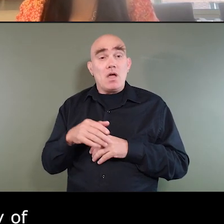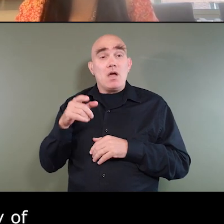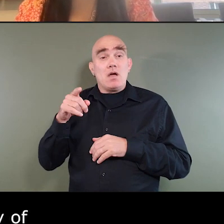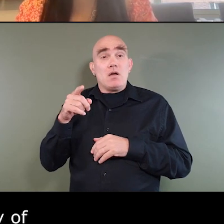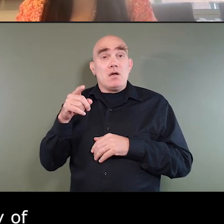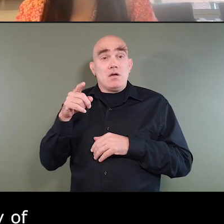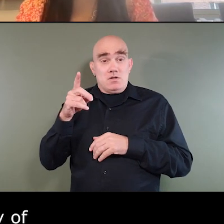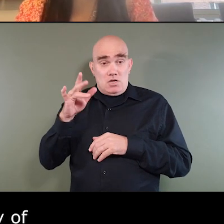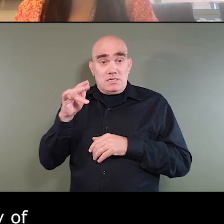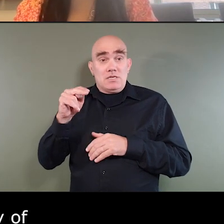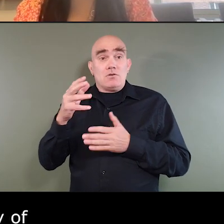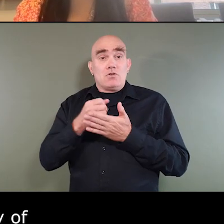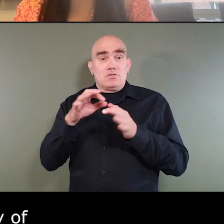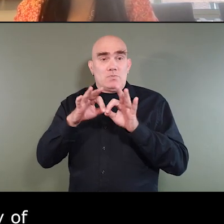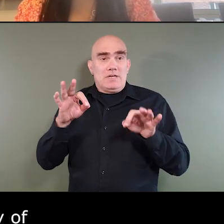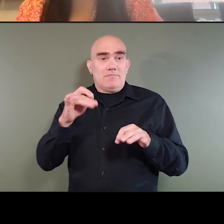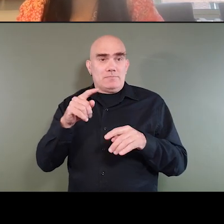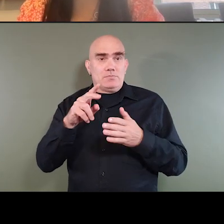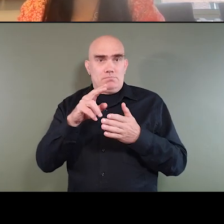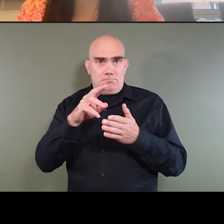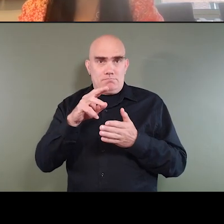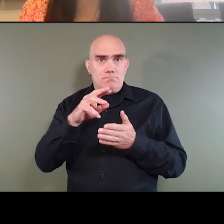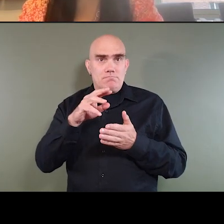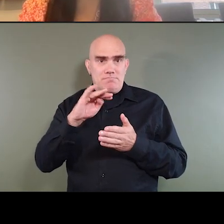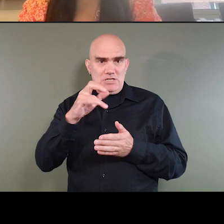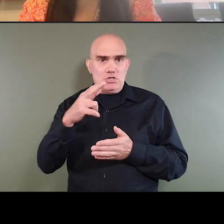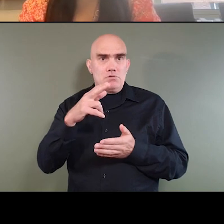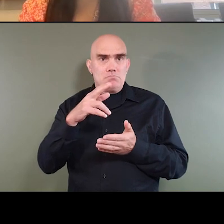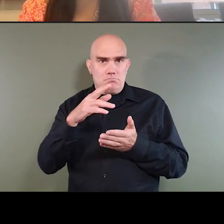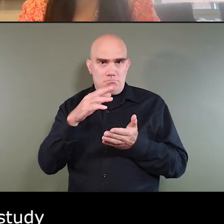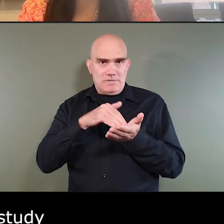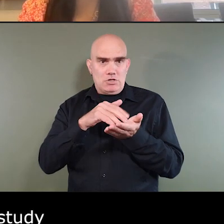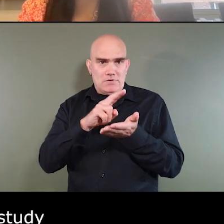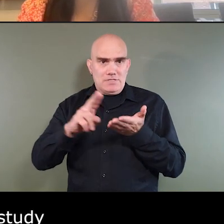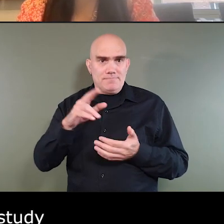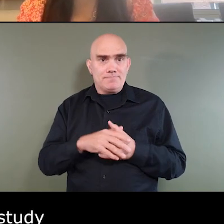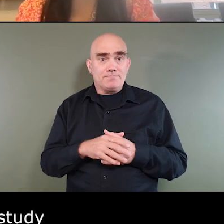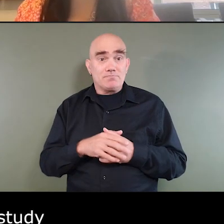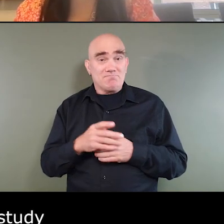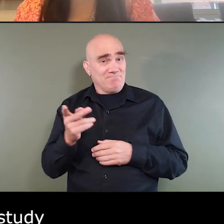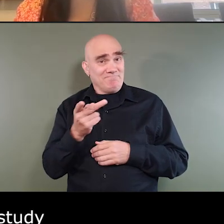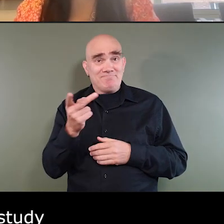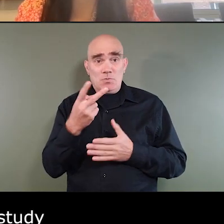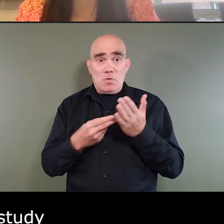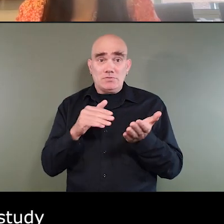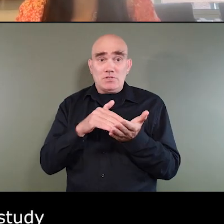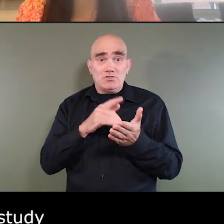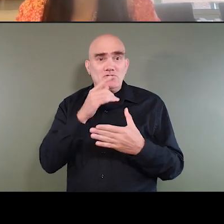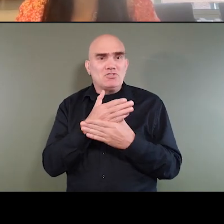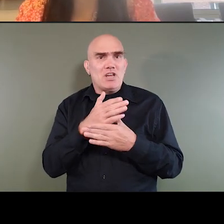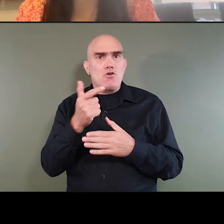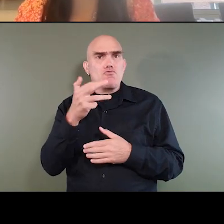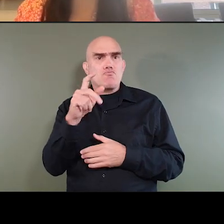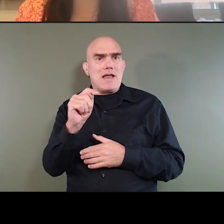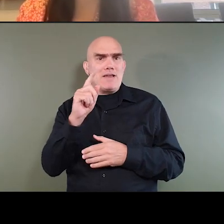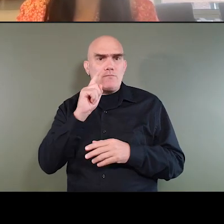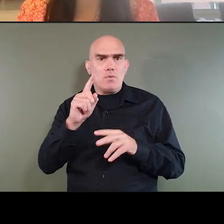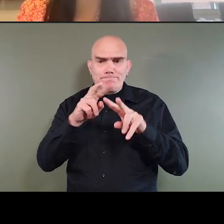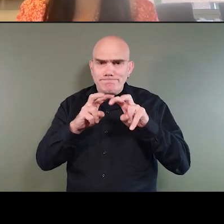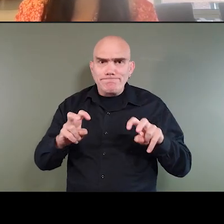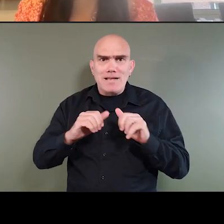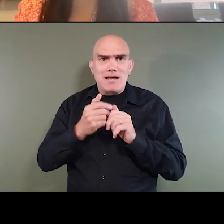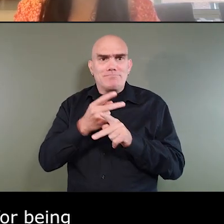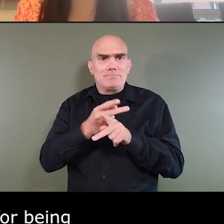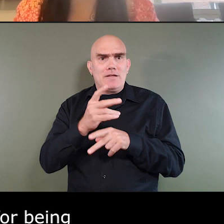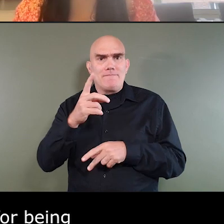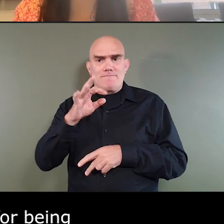the University of Michigan Medical School. Together, Dr. McCormack and Dr. Lin share a grant to study the role of exercise in the treatment of Friedreich's